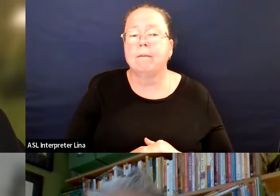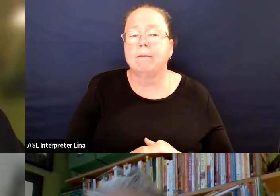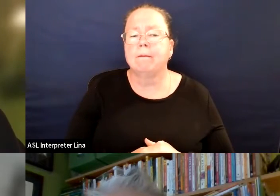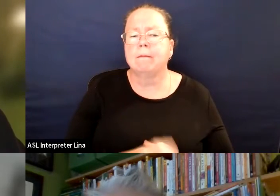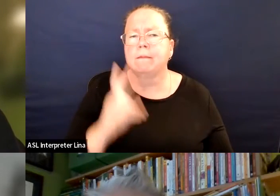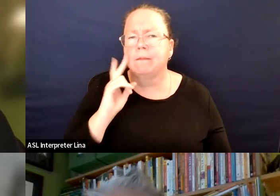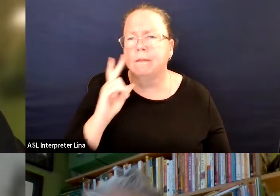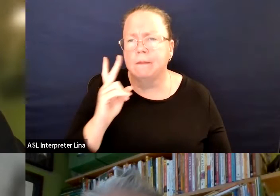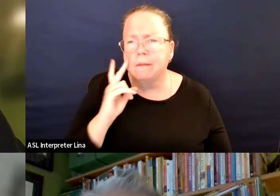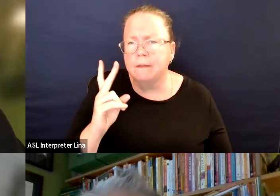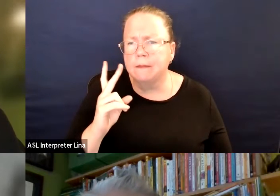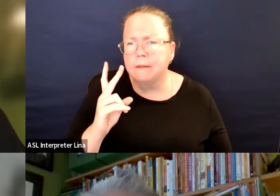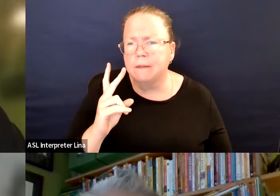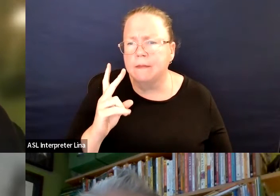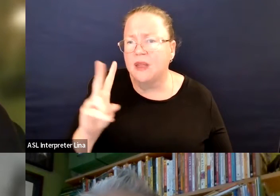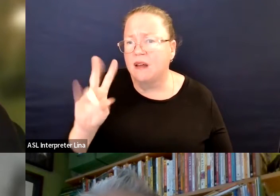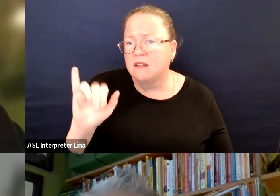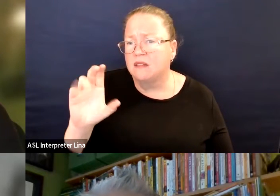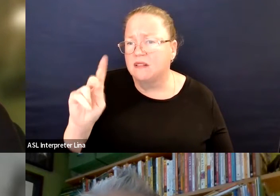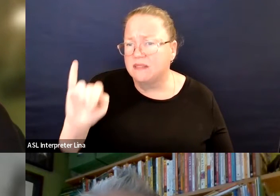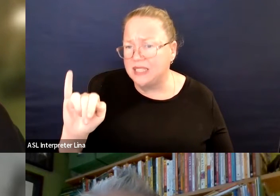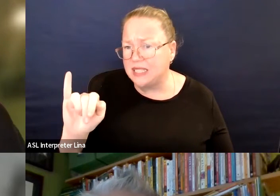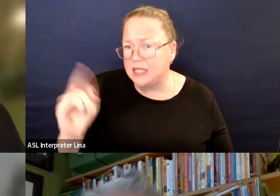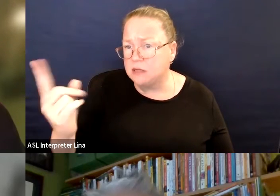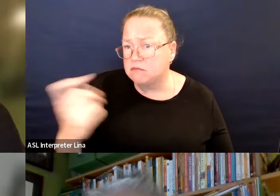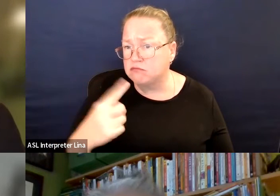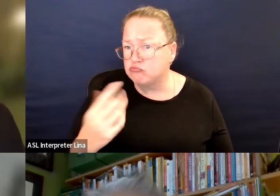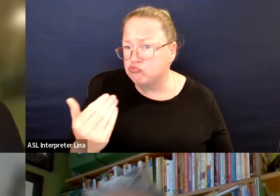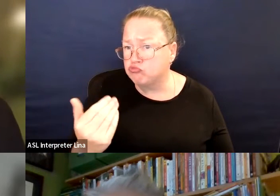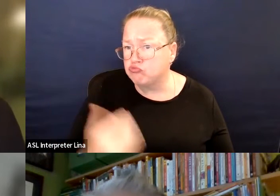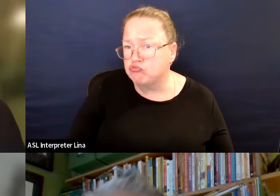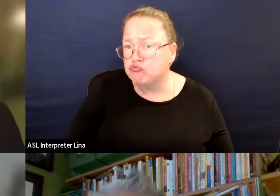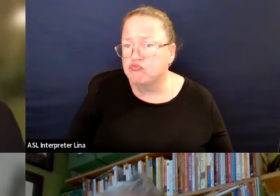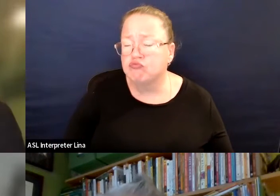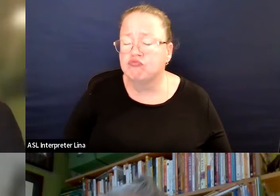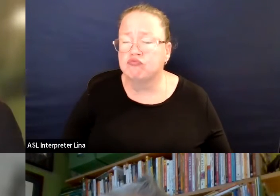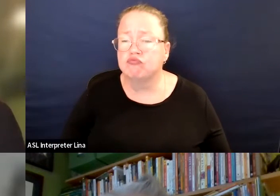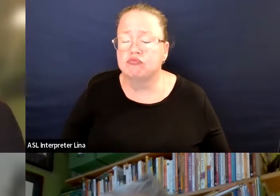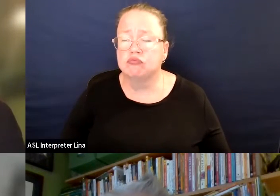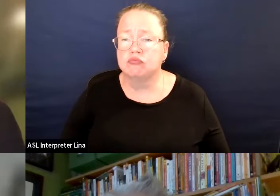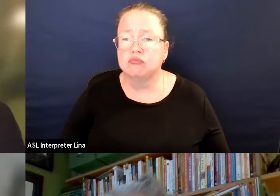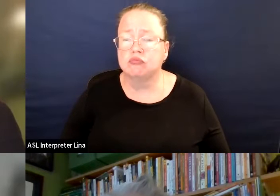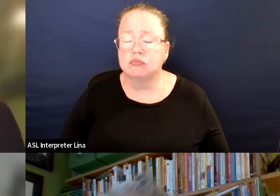Let's see if we can get Vicki to ask her question or comment.